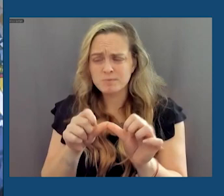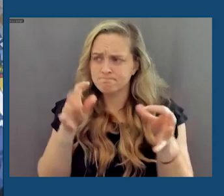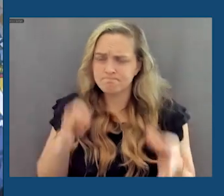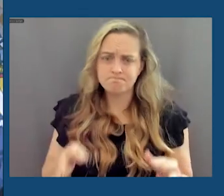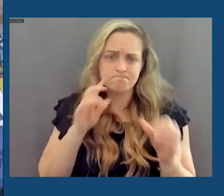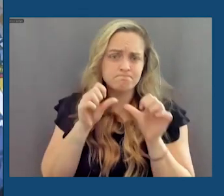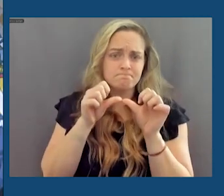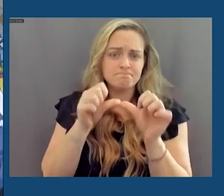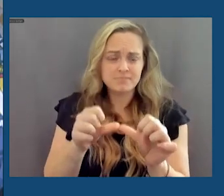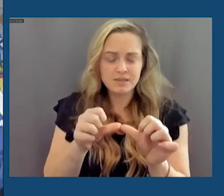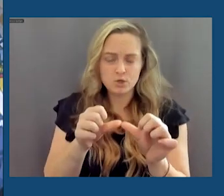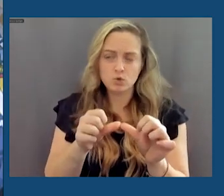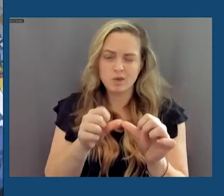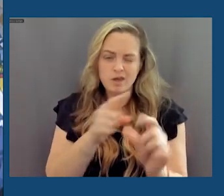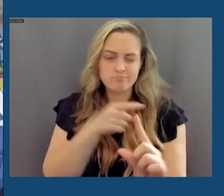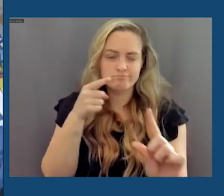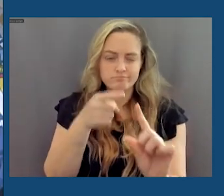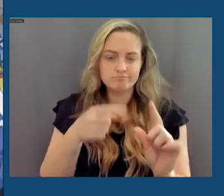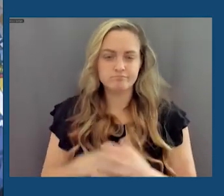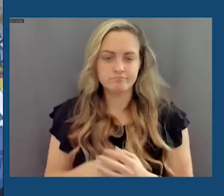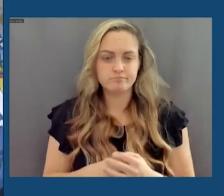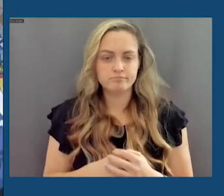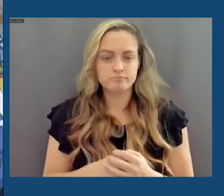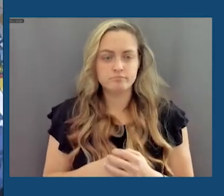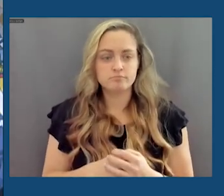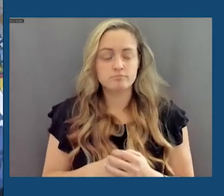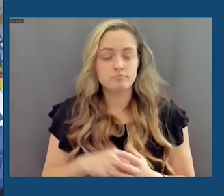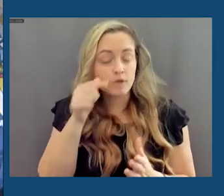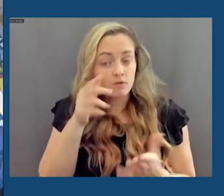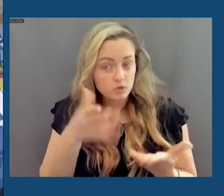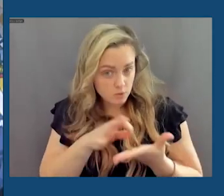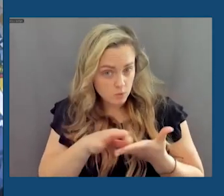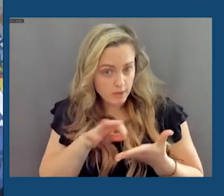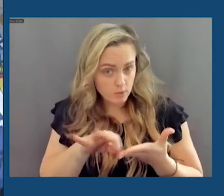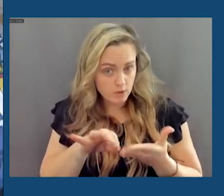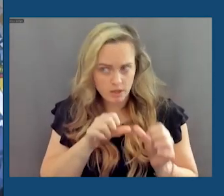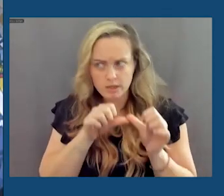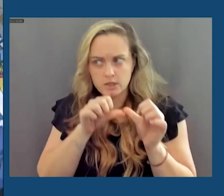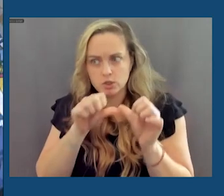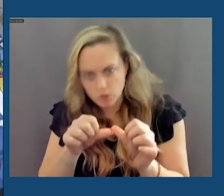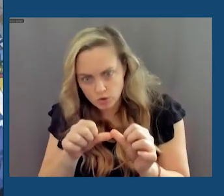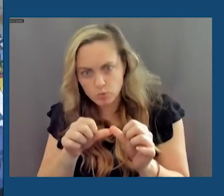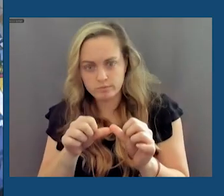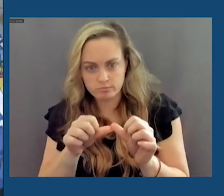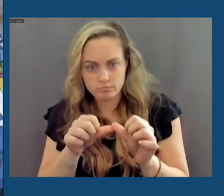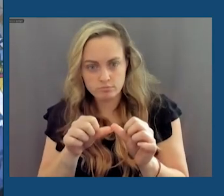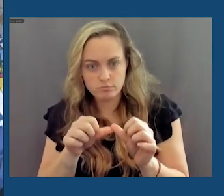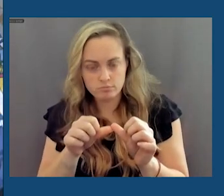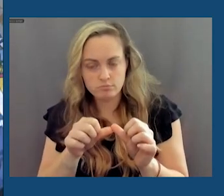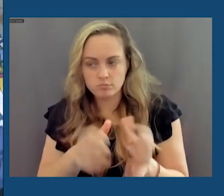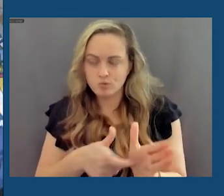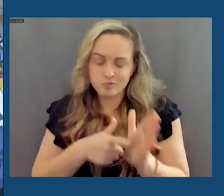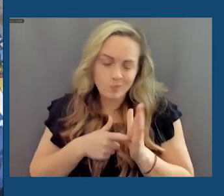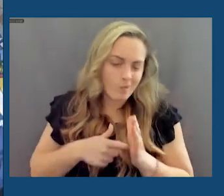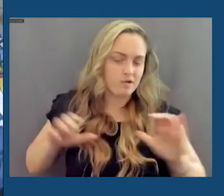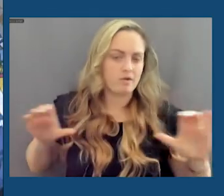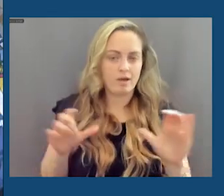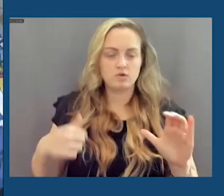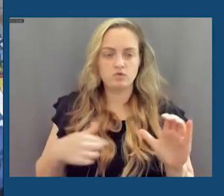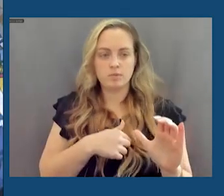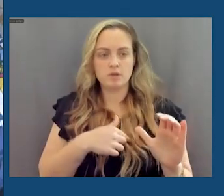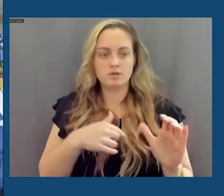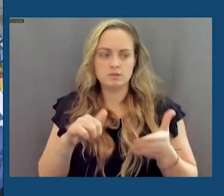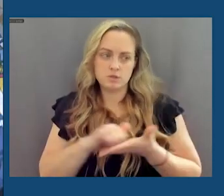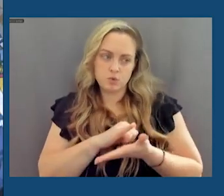that endeavor. The governor's now counting and continuing to demand action from us, the New York State